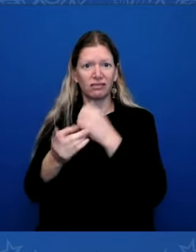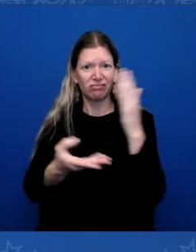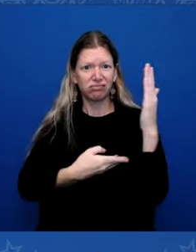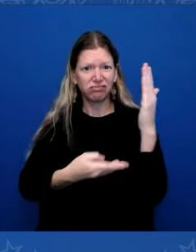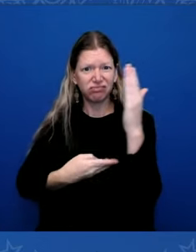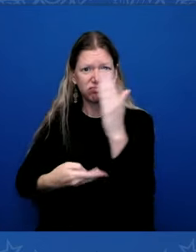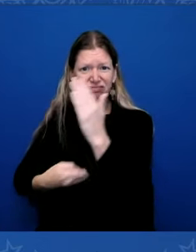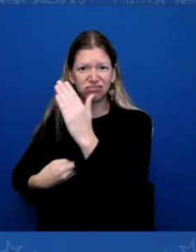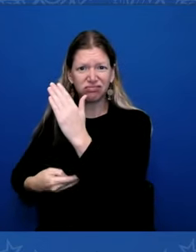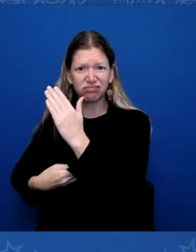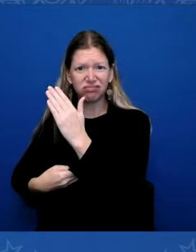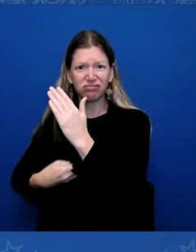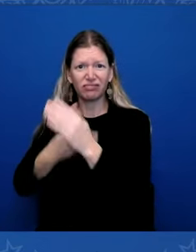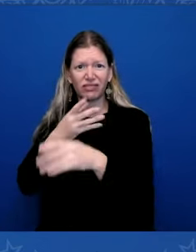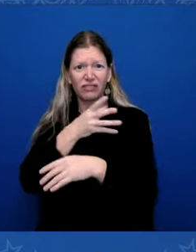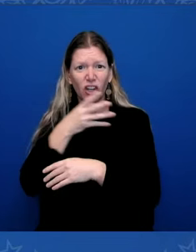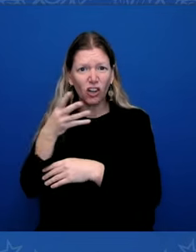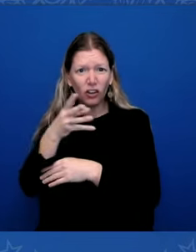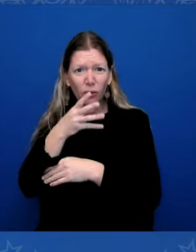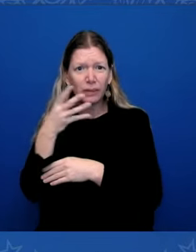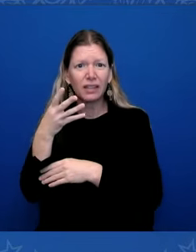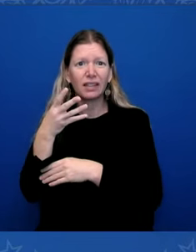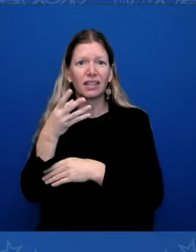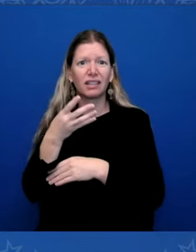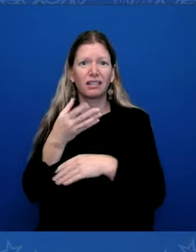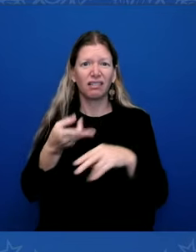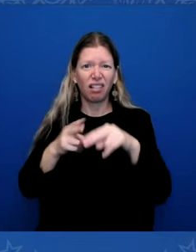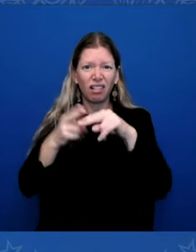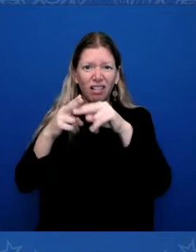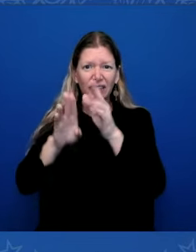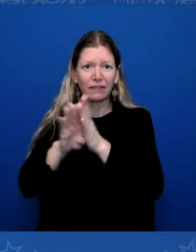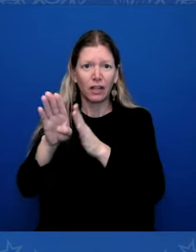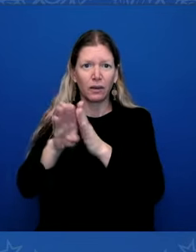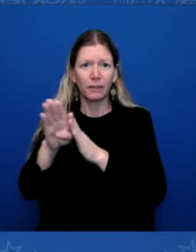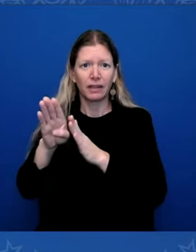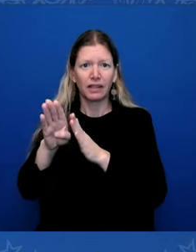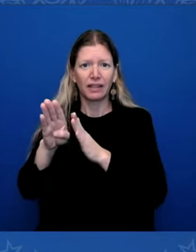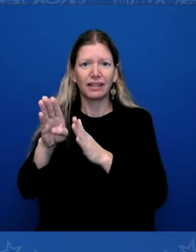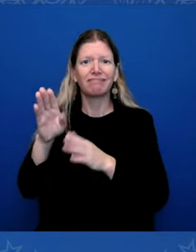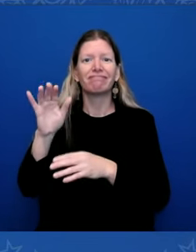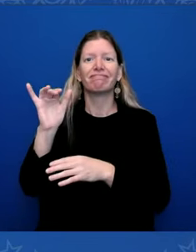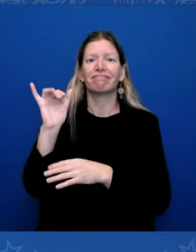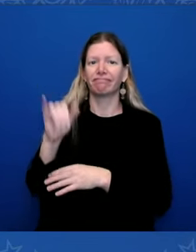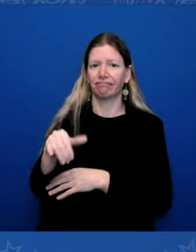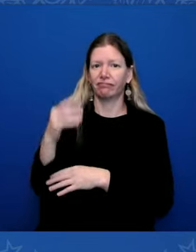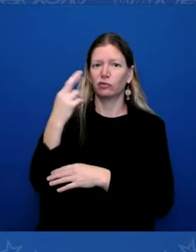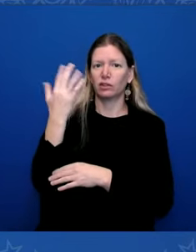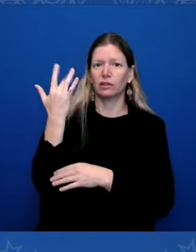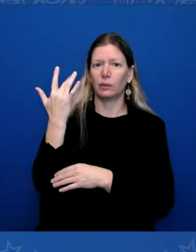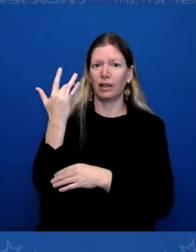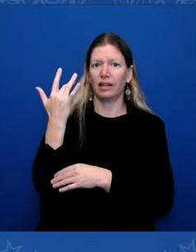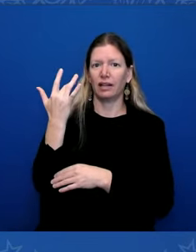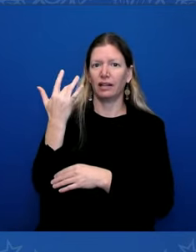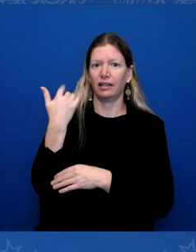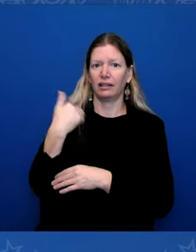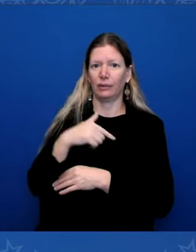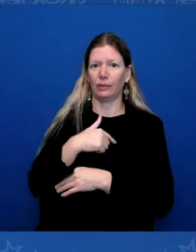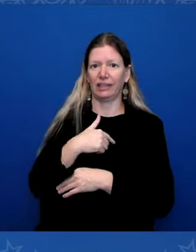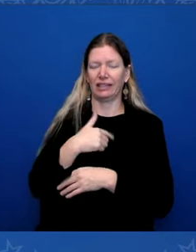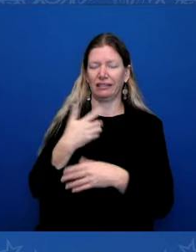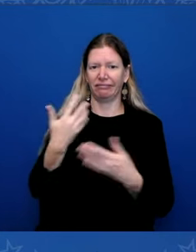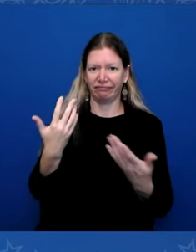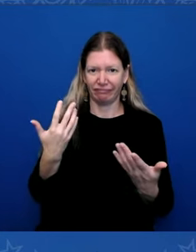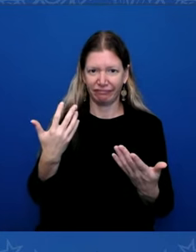in fact are the ones, the reasons why, the main reason why we've gotten as far down the road to disaster here as